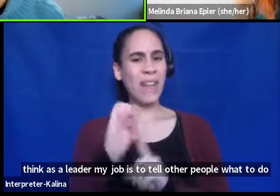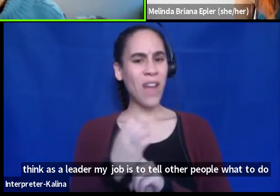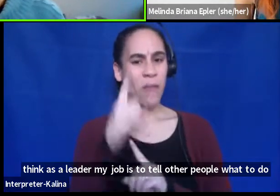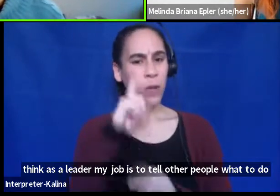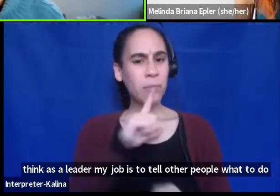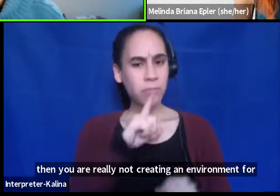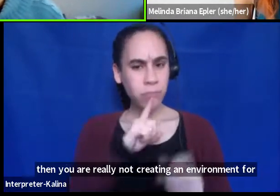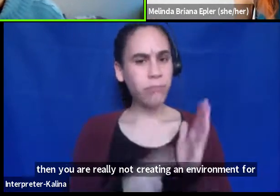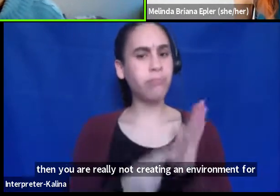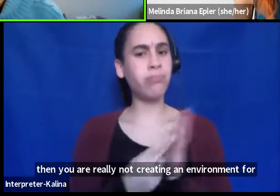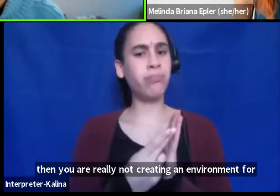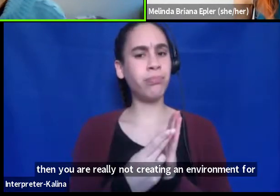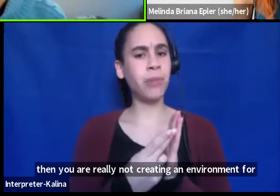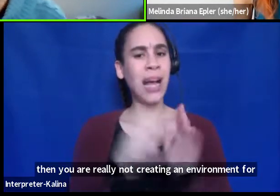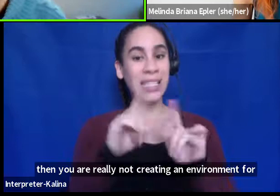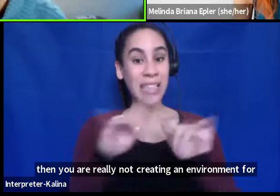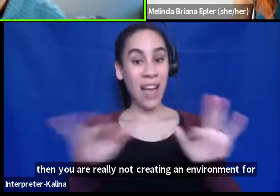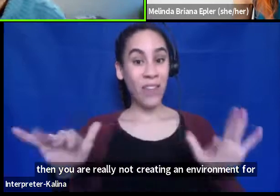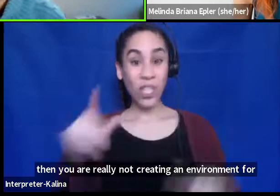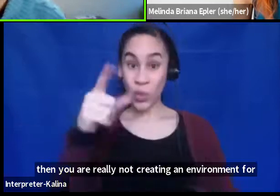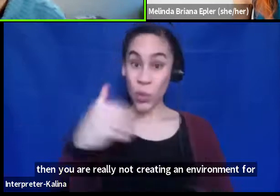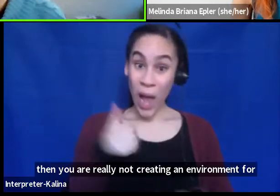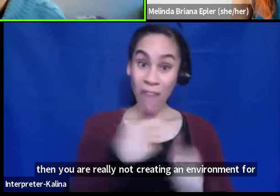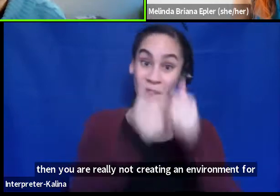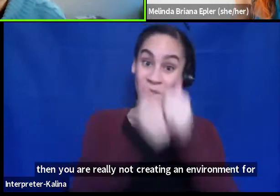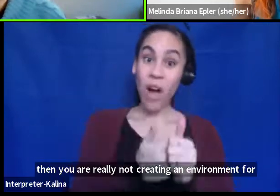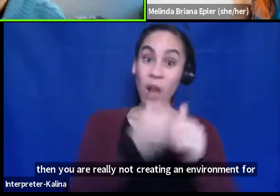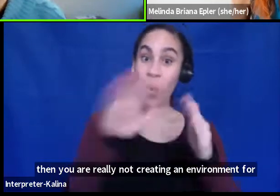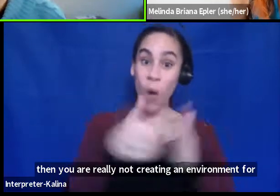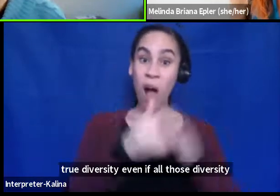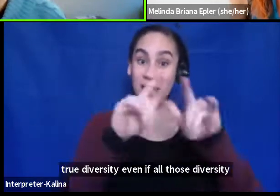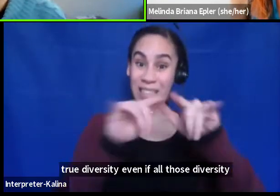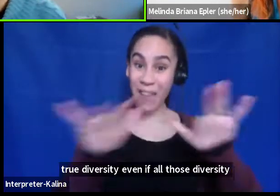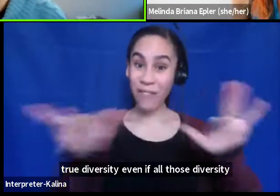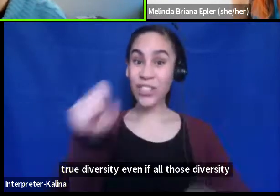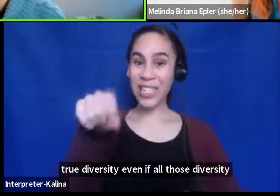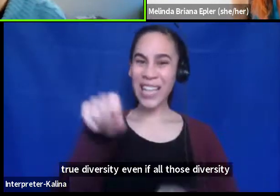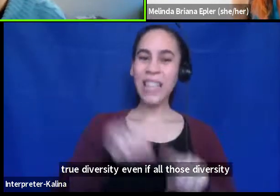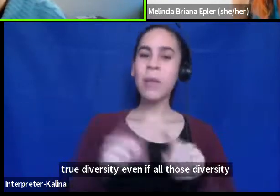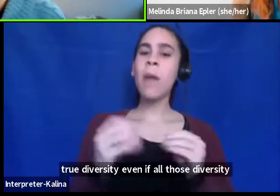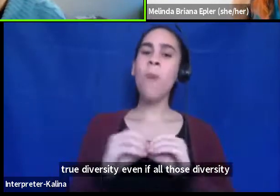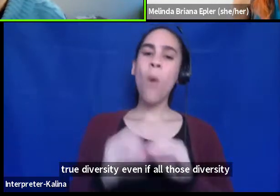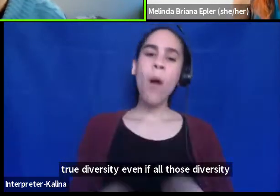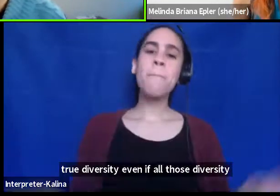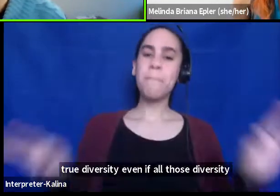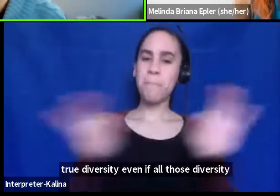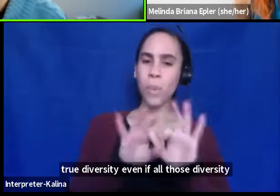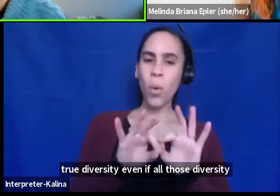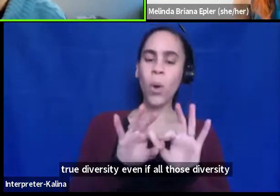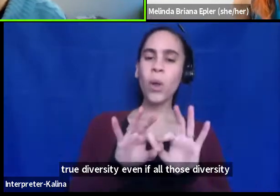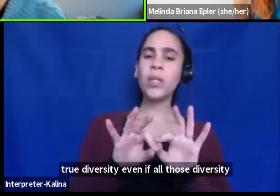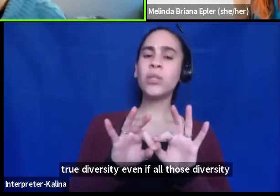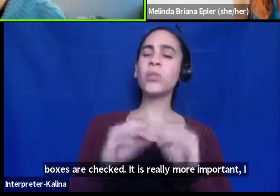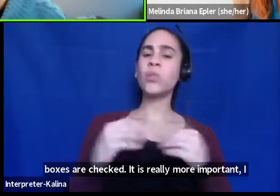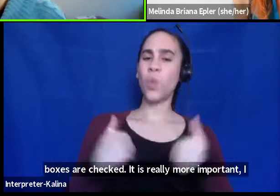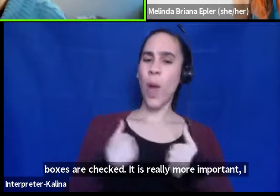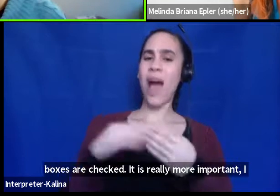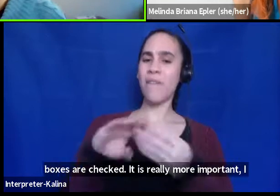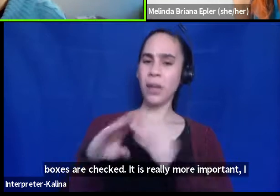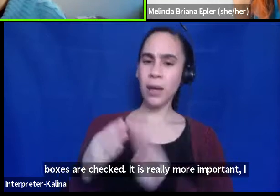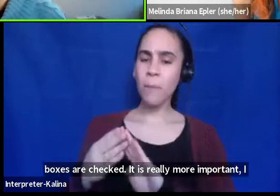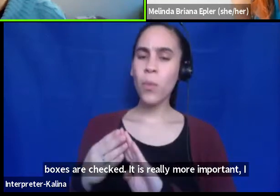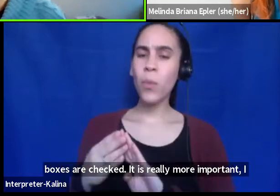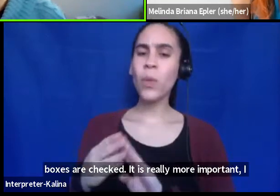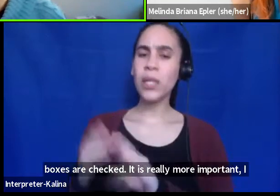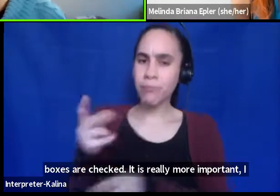those diversity boxes are checked, it's really more important, I think, to foster a community where